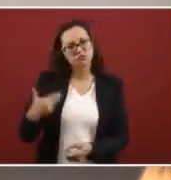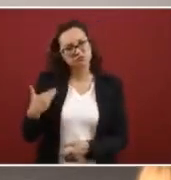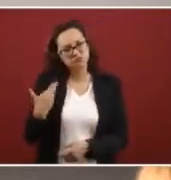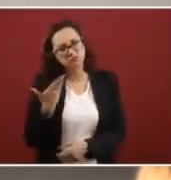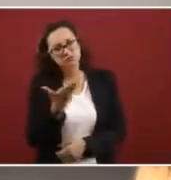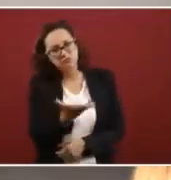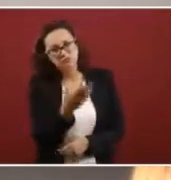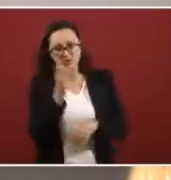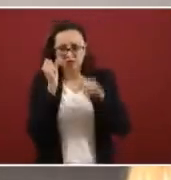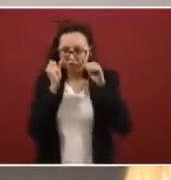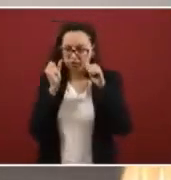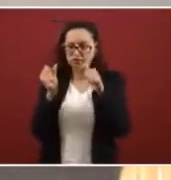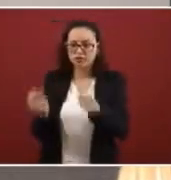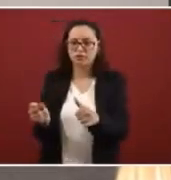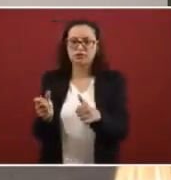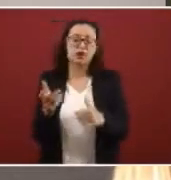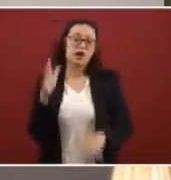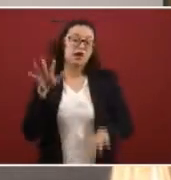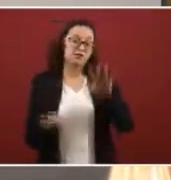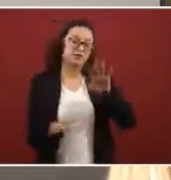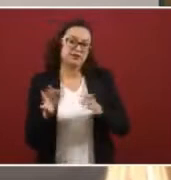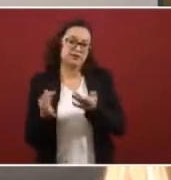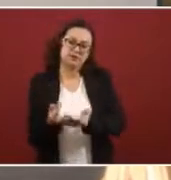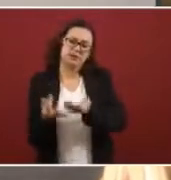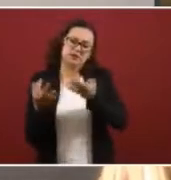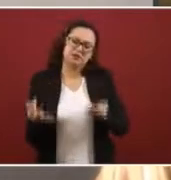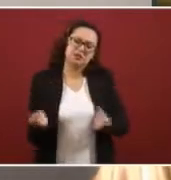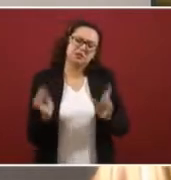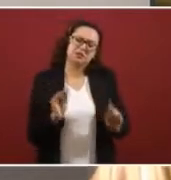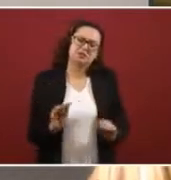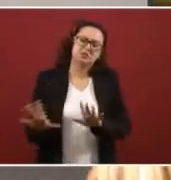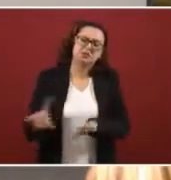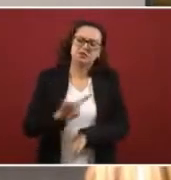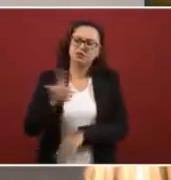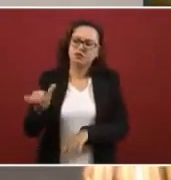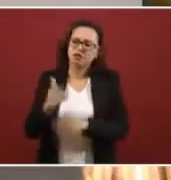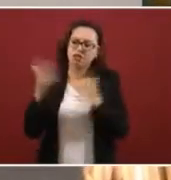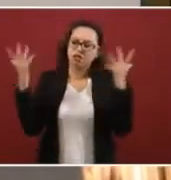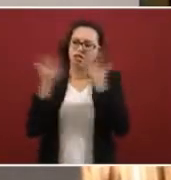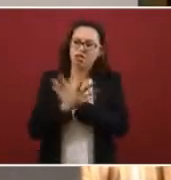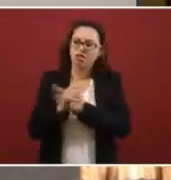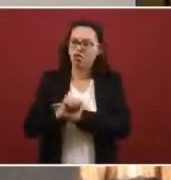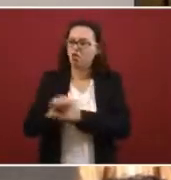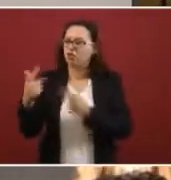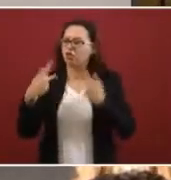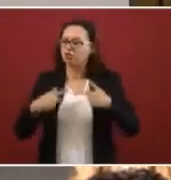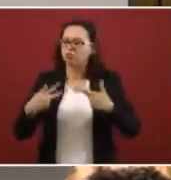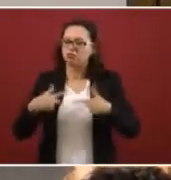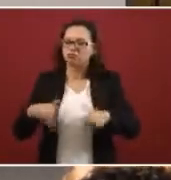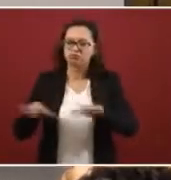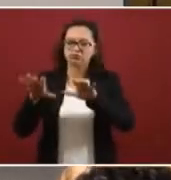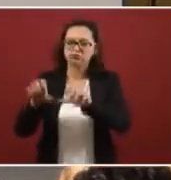things dealing with land and situations where they had,